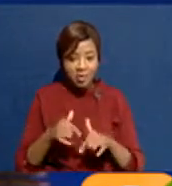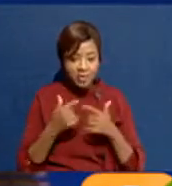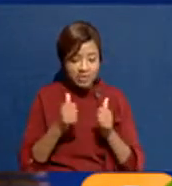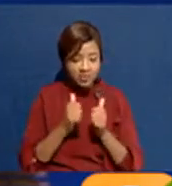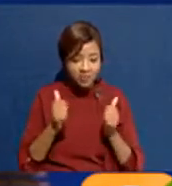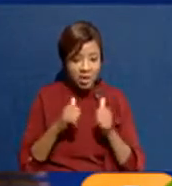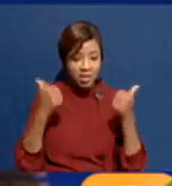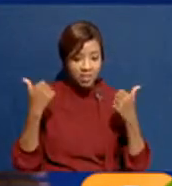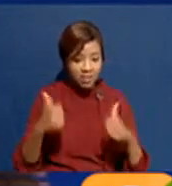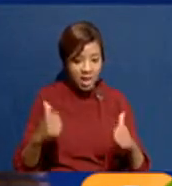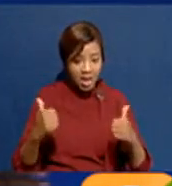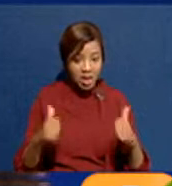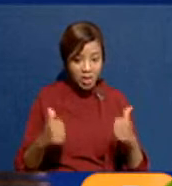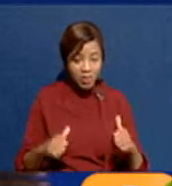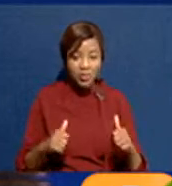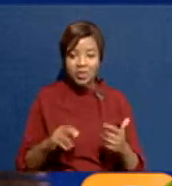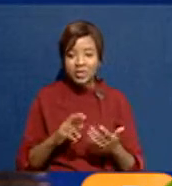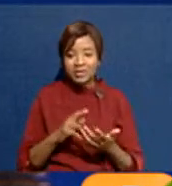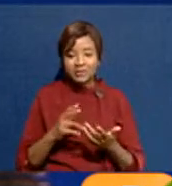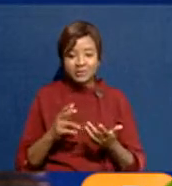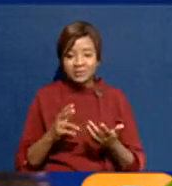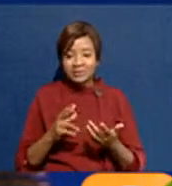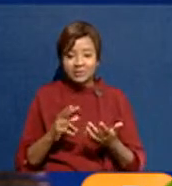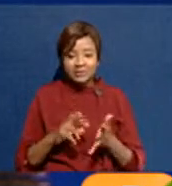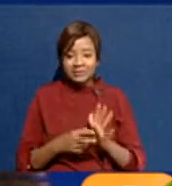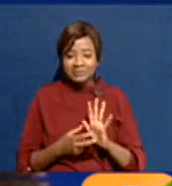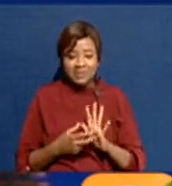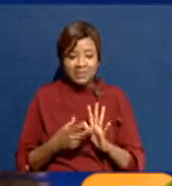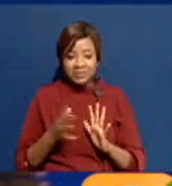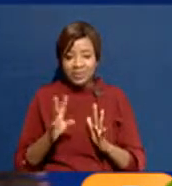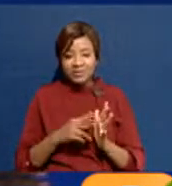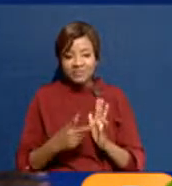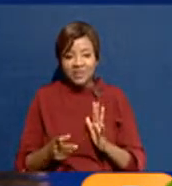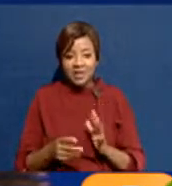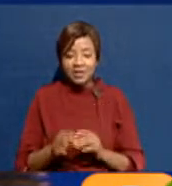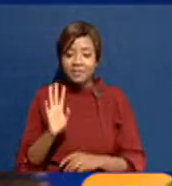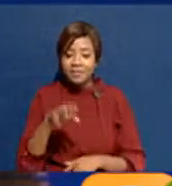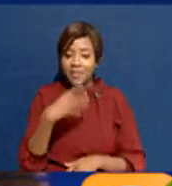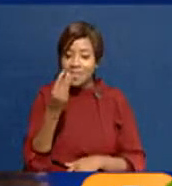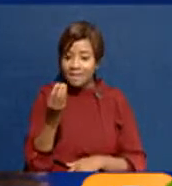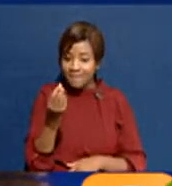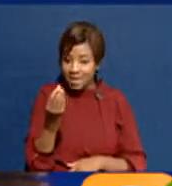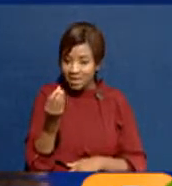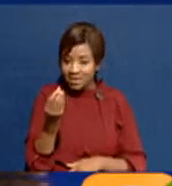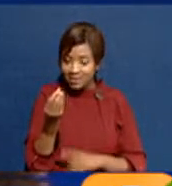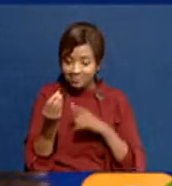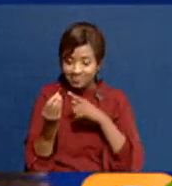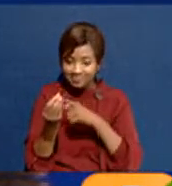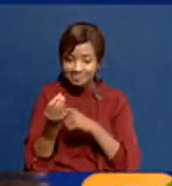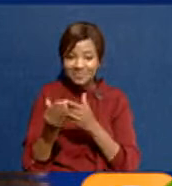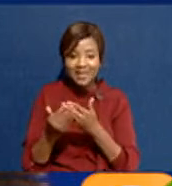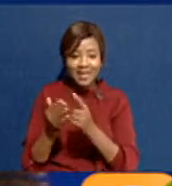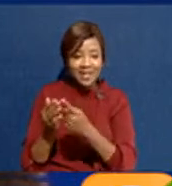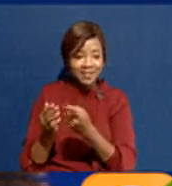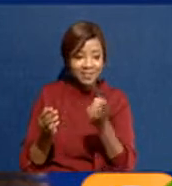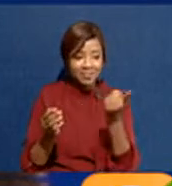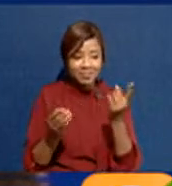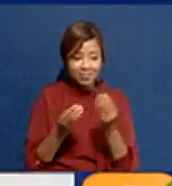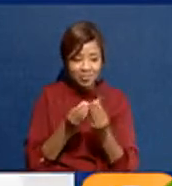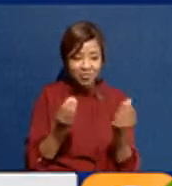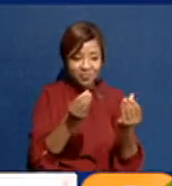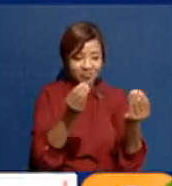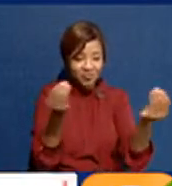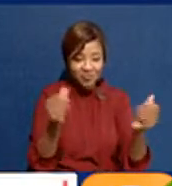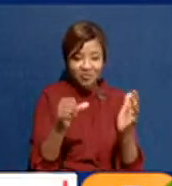order? There is nothing that works without money. Money speaks a language that everybody understands. So